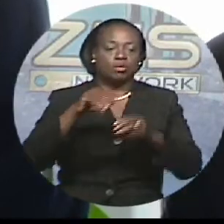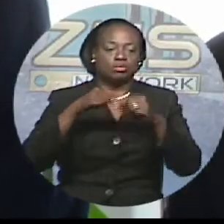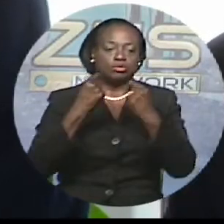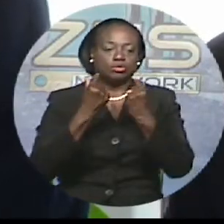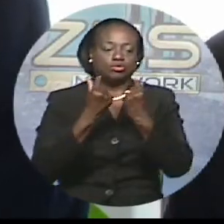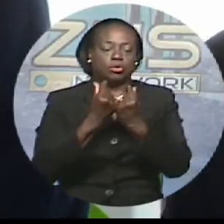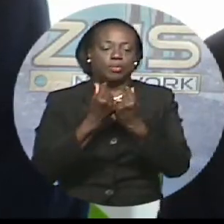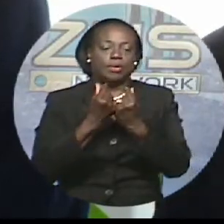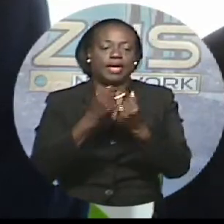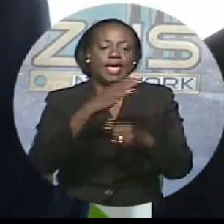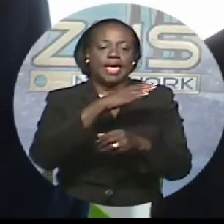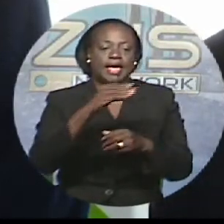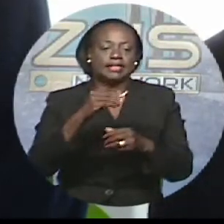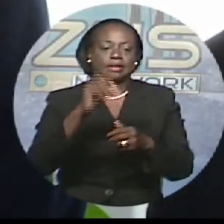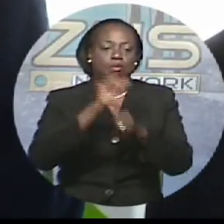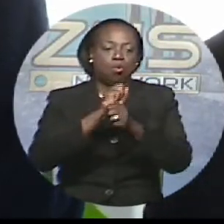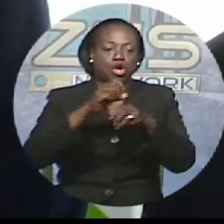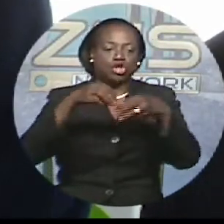youth here. And